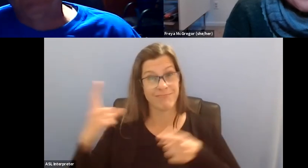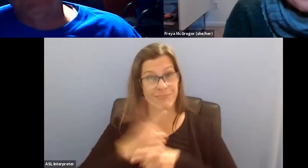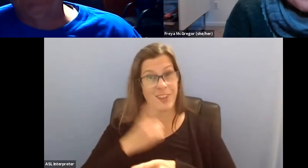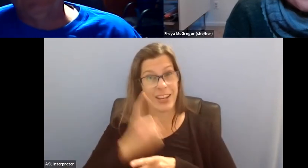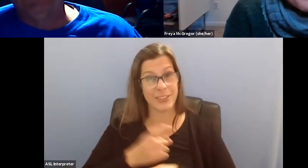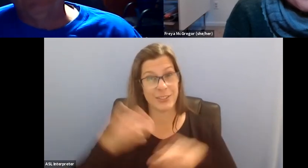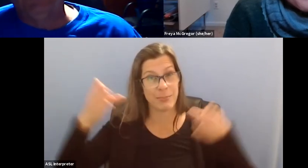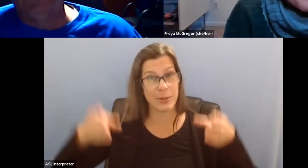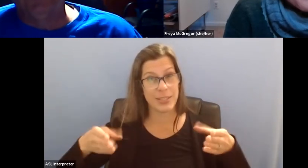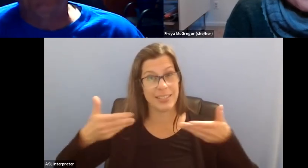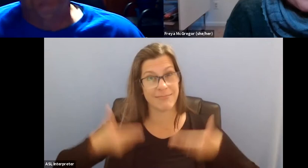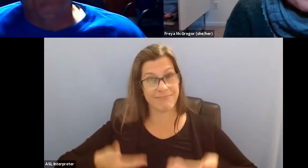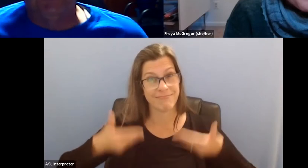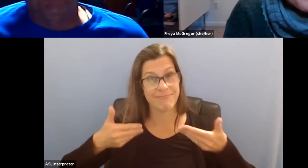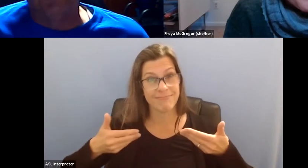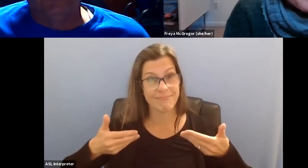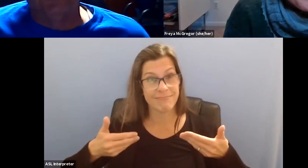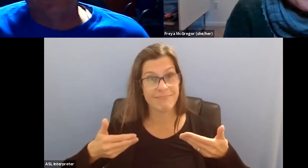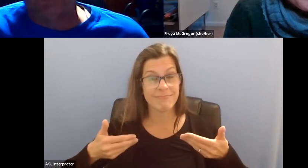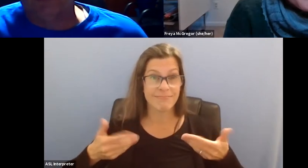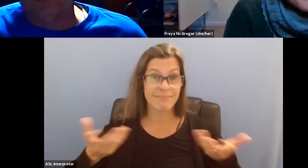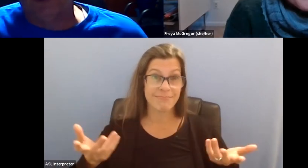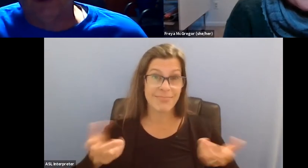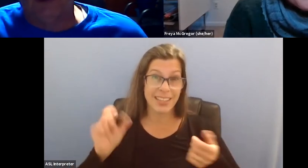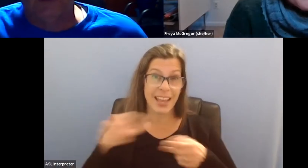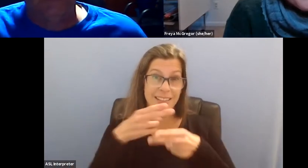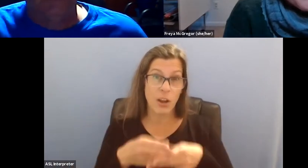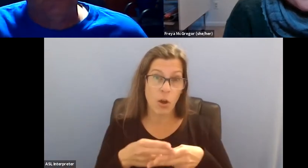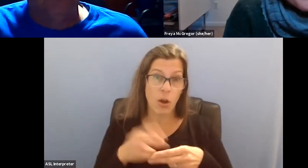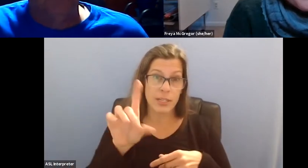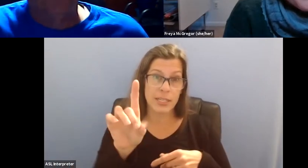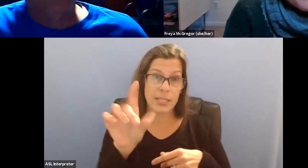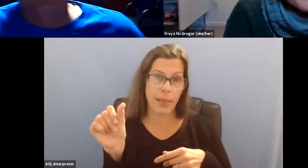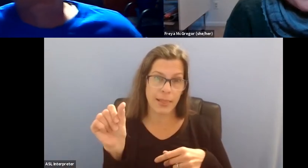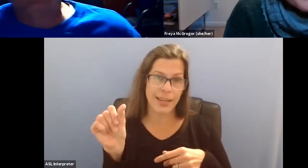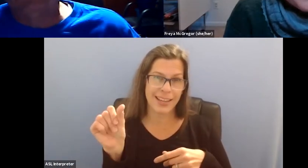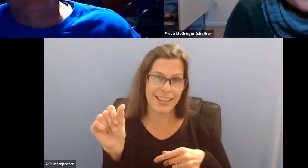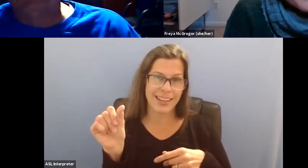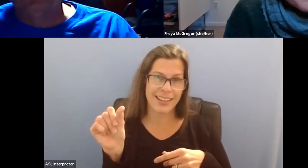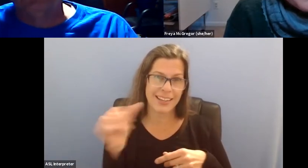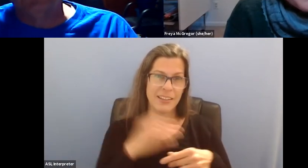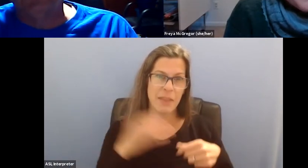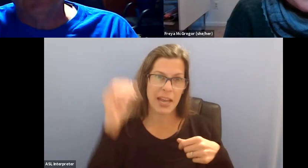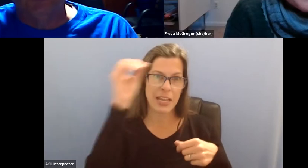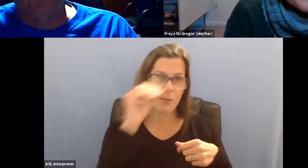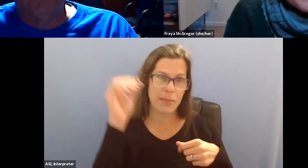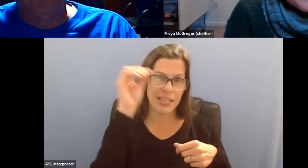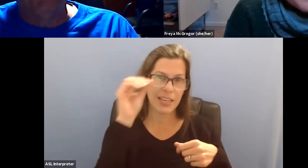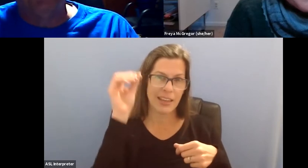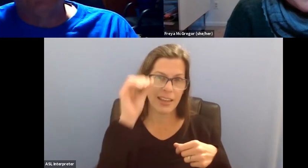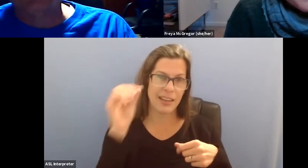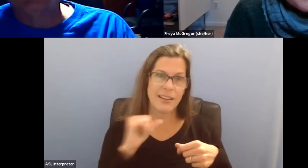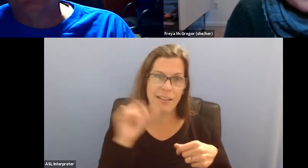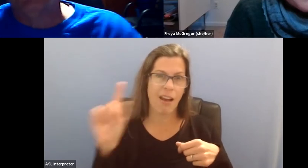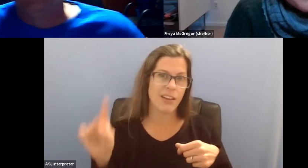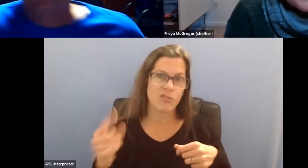that's a, that's a big thing. I do consider it a disability. Uh, in my opinion, it's not just a nuisance. Um, and